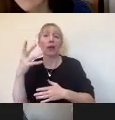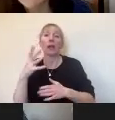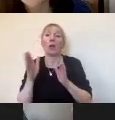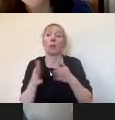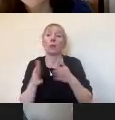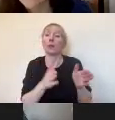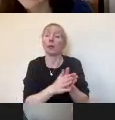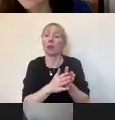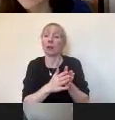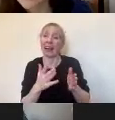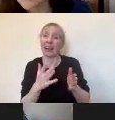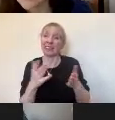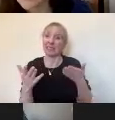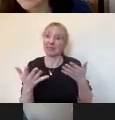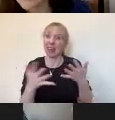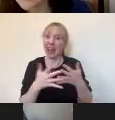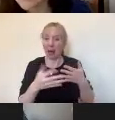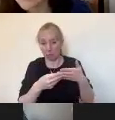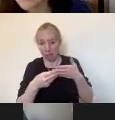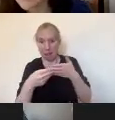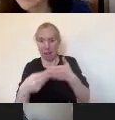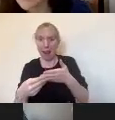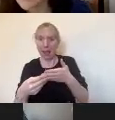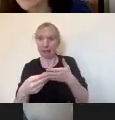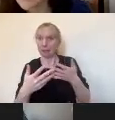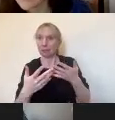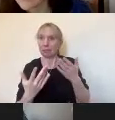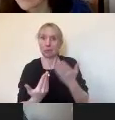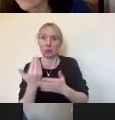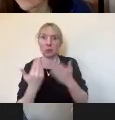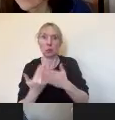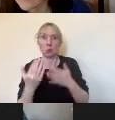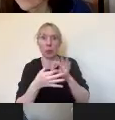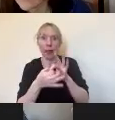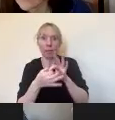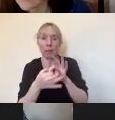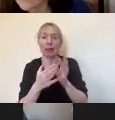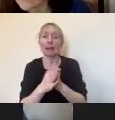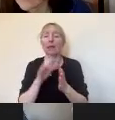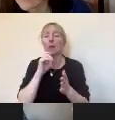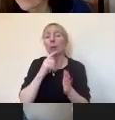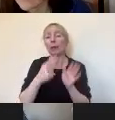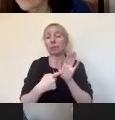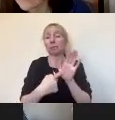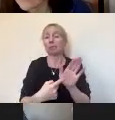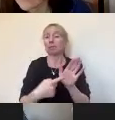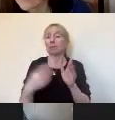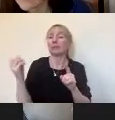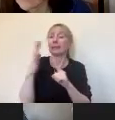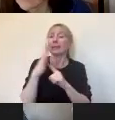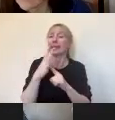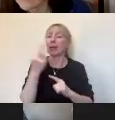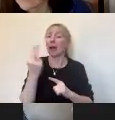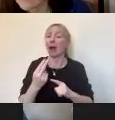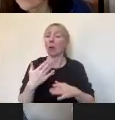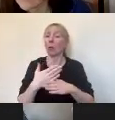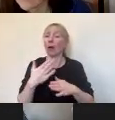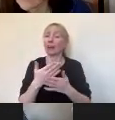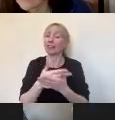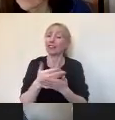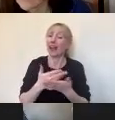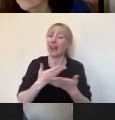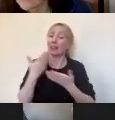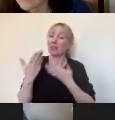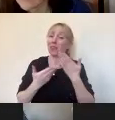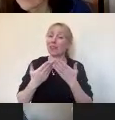creative therapies, and is going to highlight some key artworks and share some of the stories of the artists behind them. So